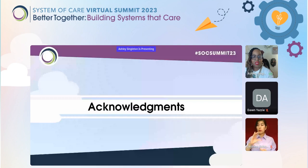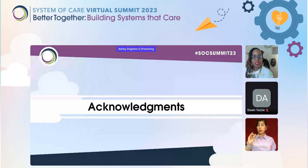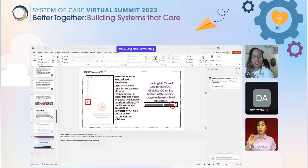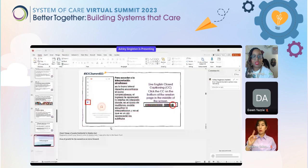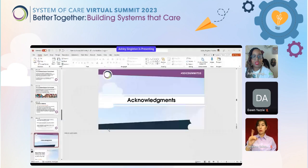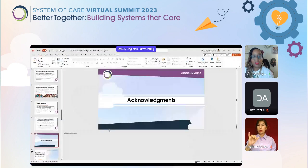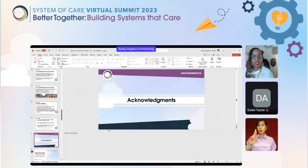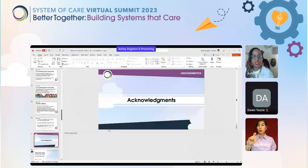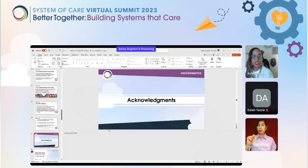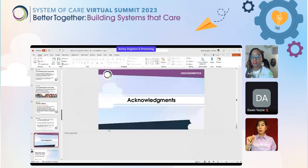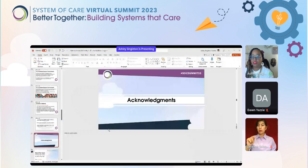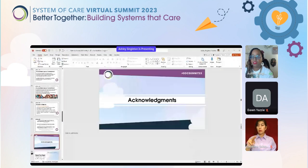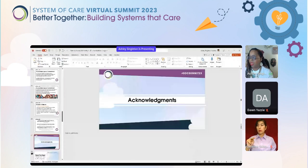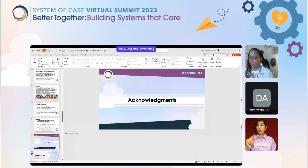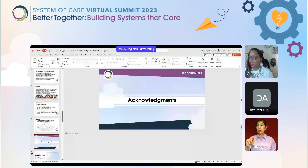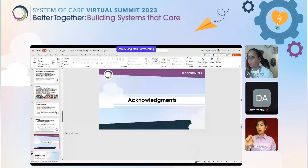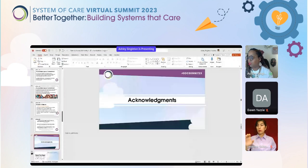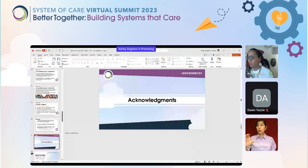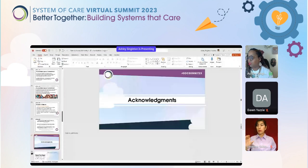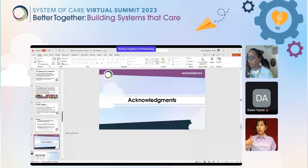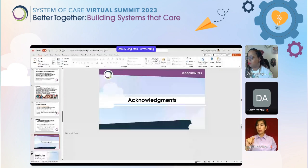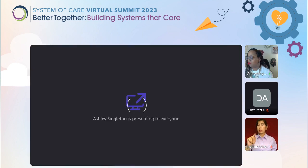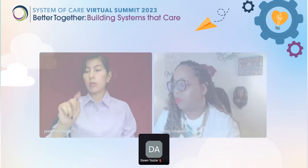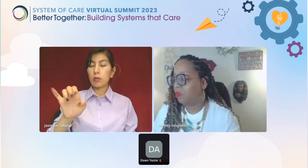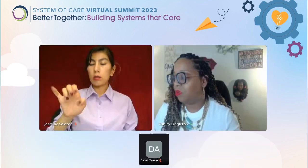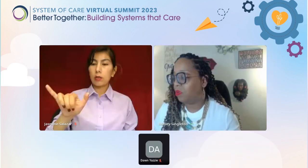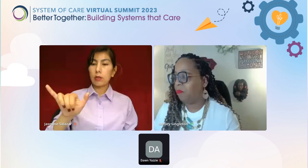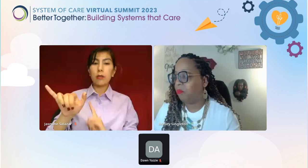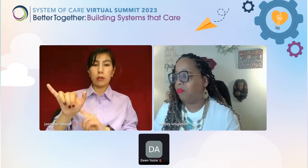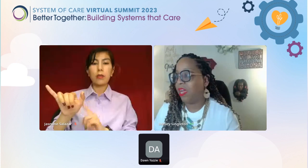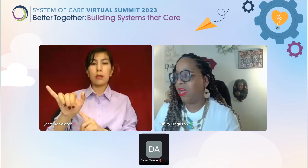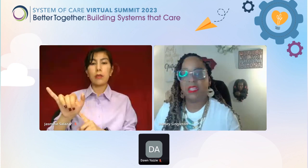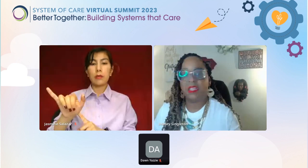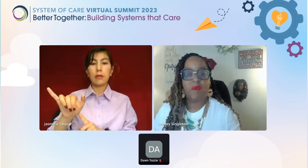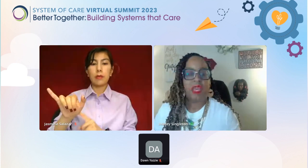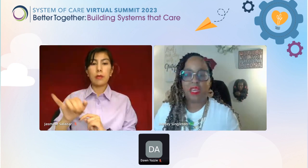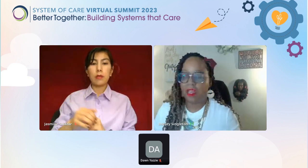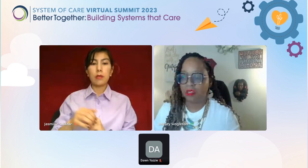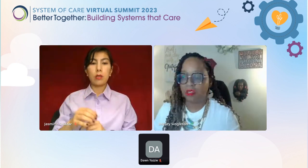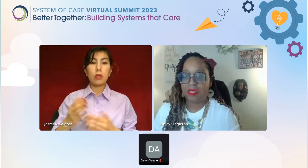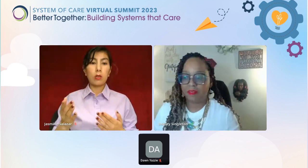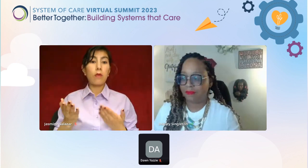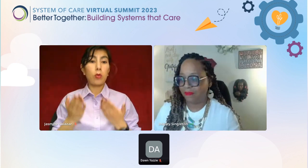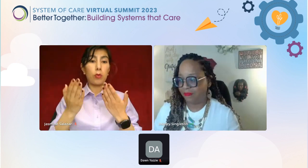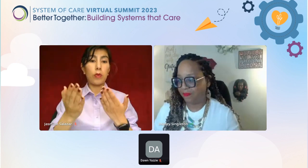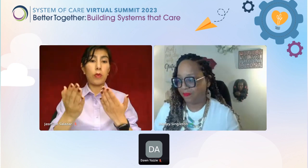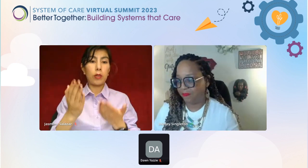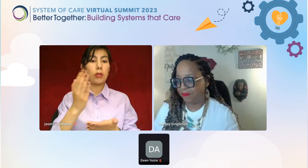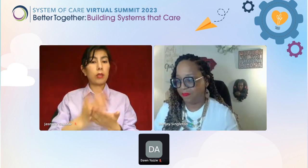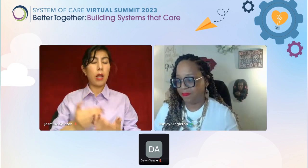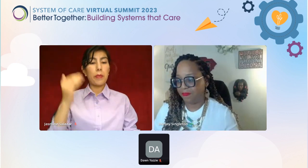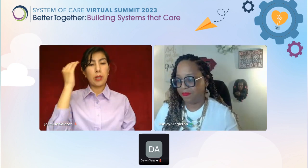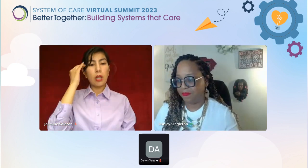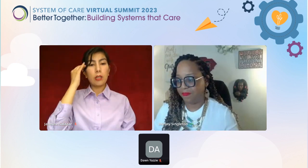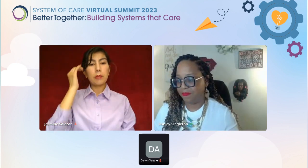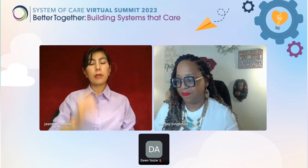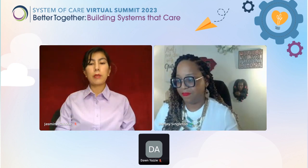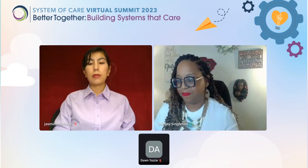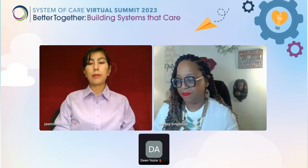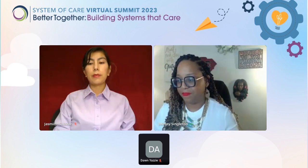NTTAC, Tracy Levins, to provide some acknowledgments.